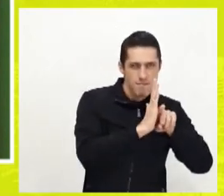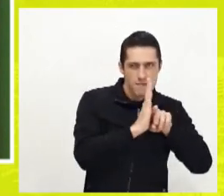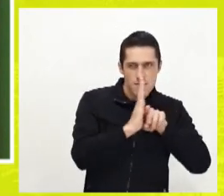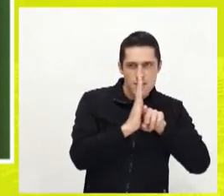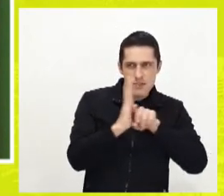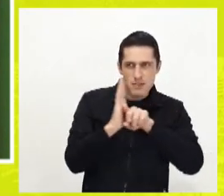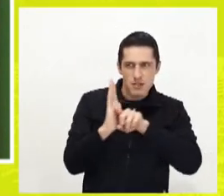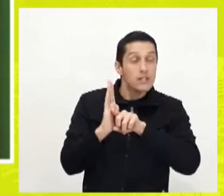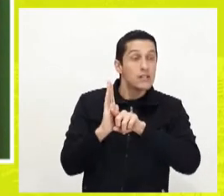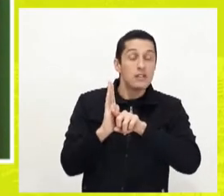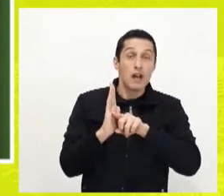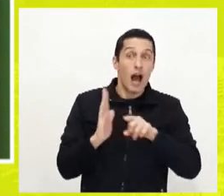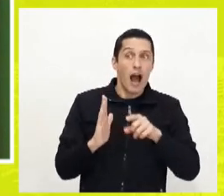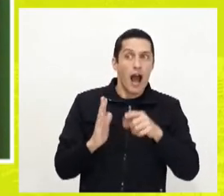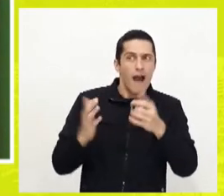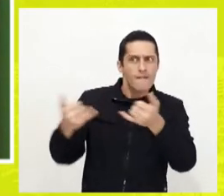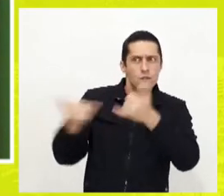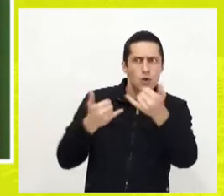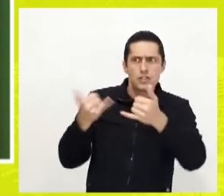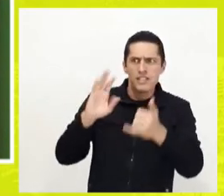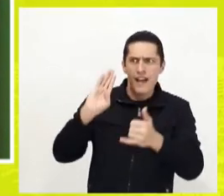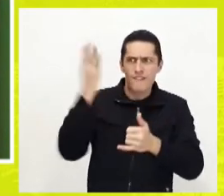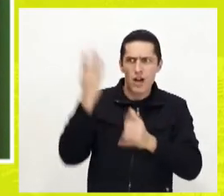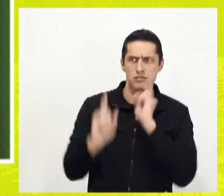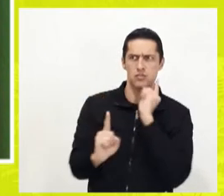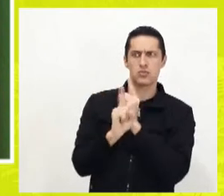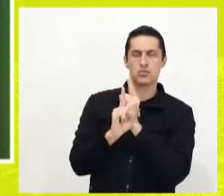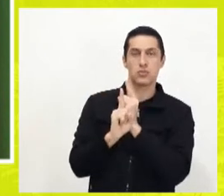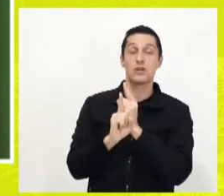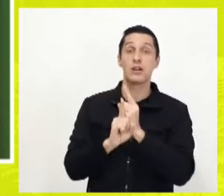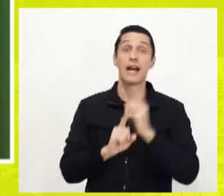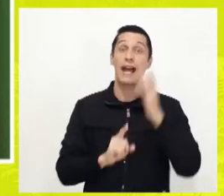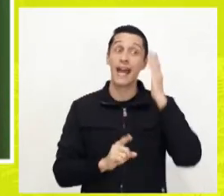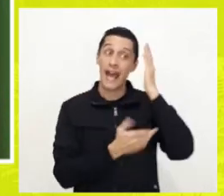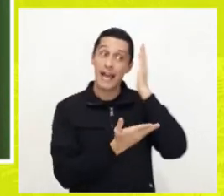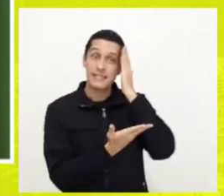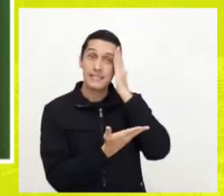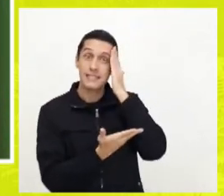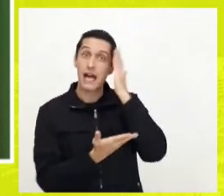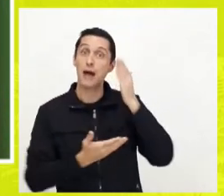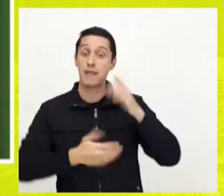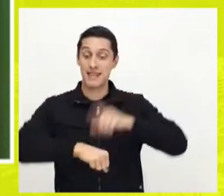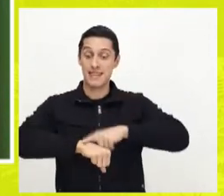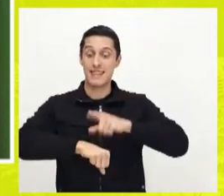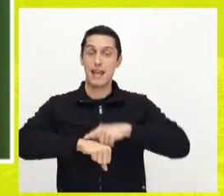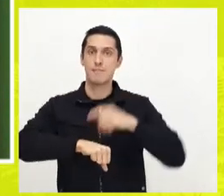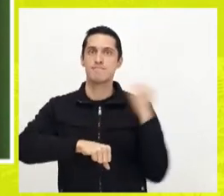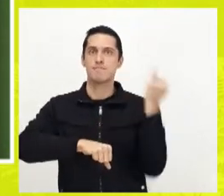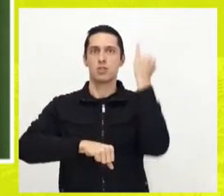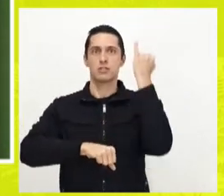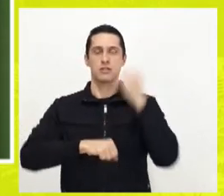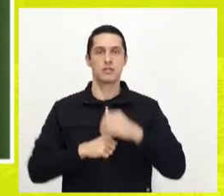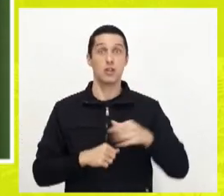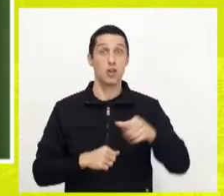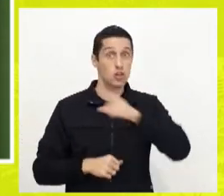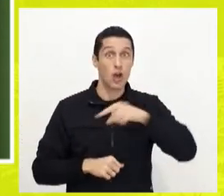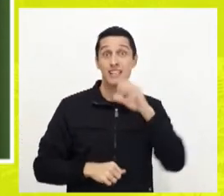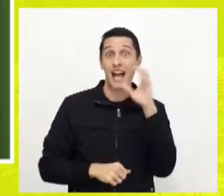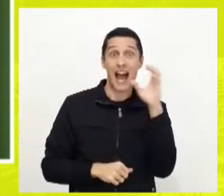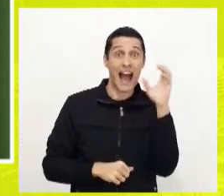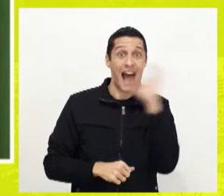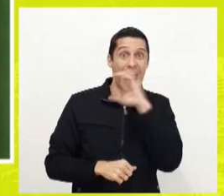matters the sooner we react the more chance we have to reduce